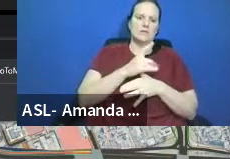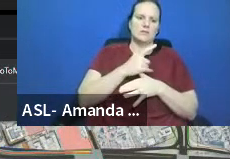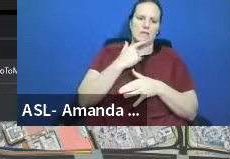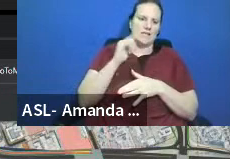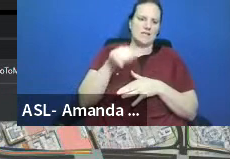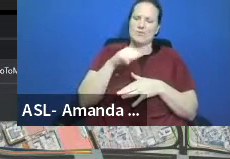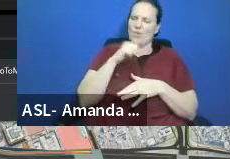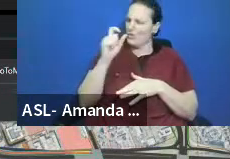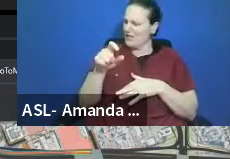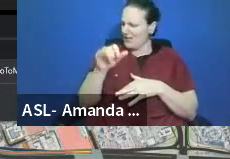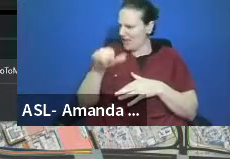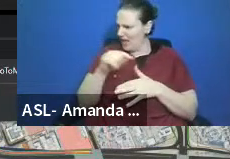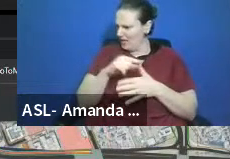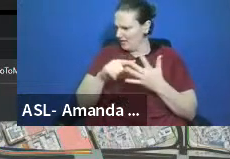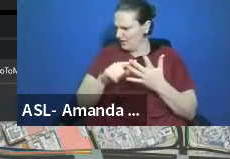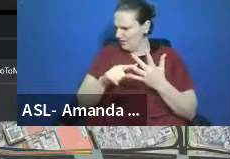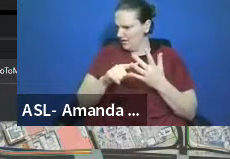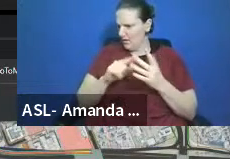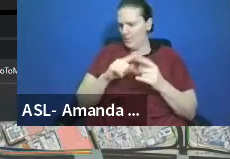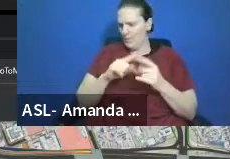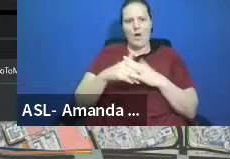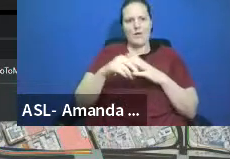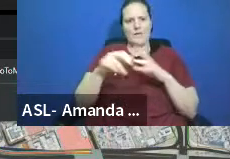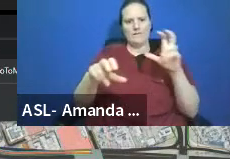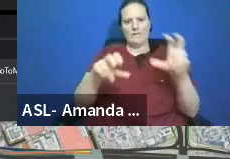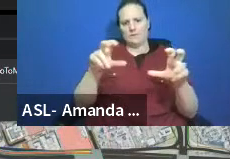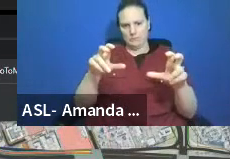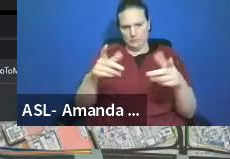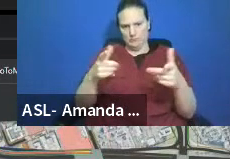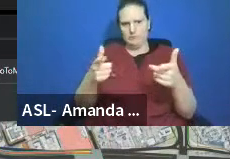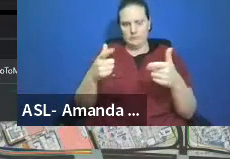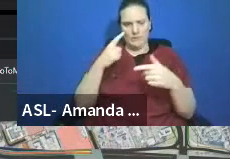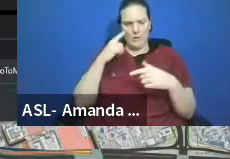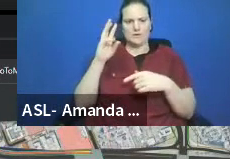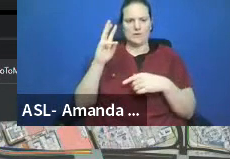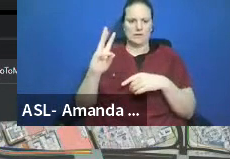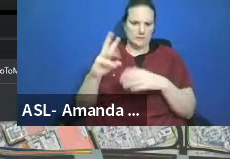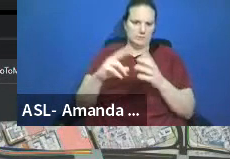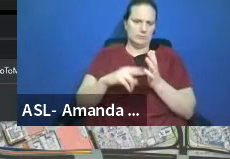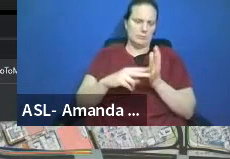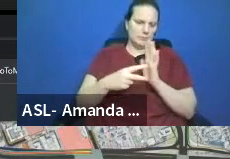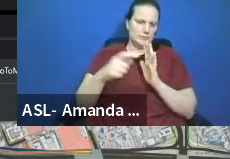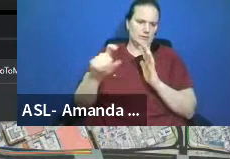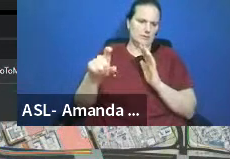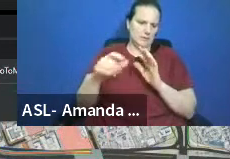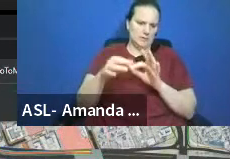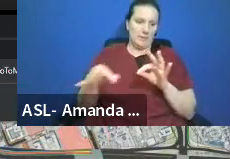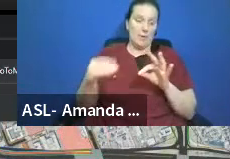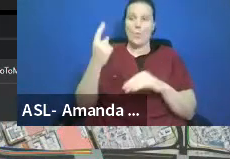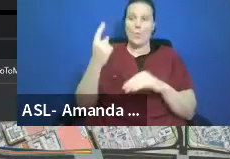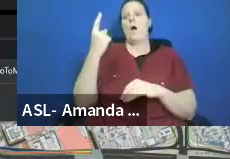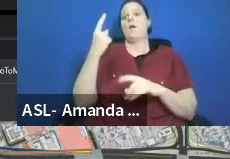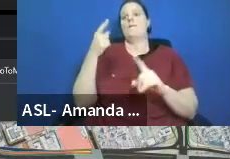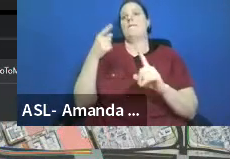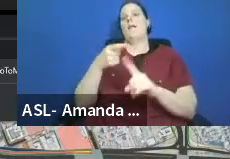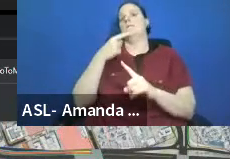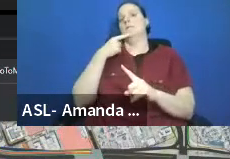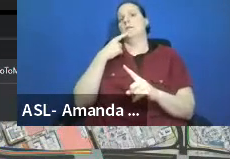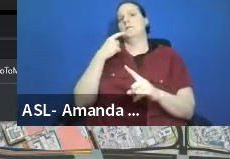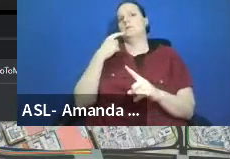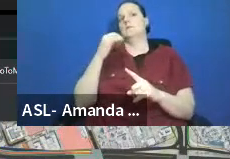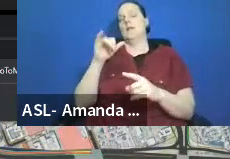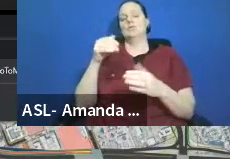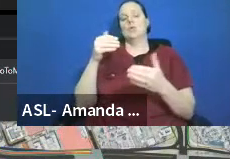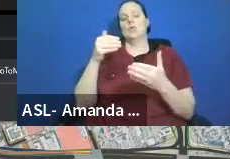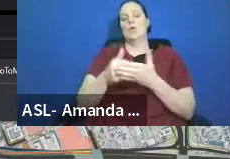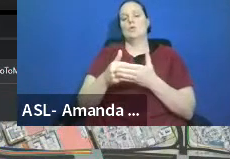needed. All of the investments here address the 6 purpose needs statements. And one of the backbones of that, again, is we have very closely